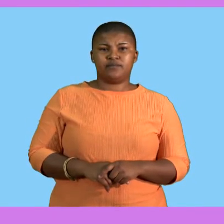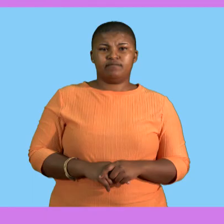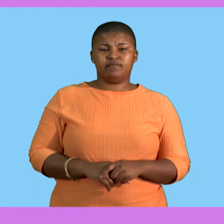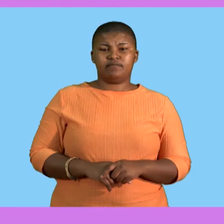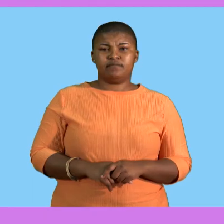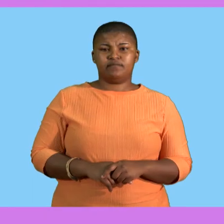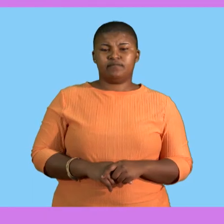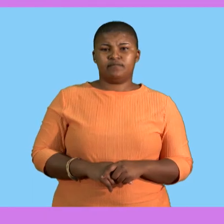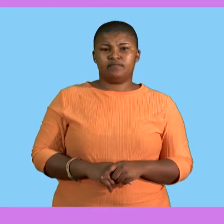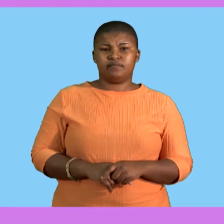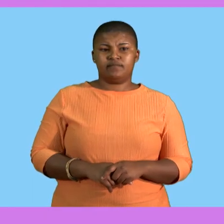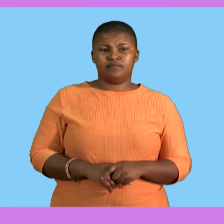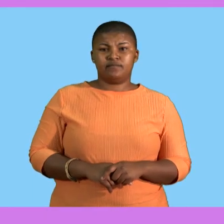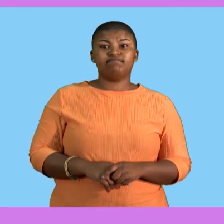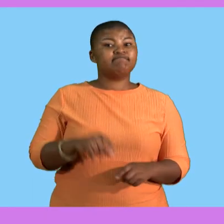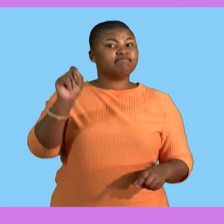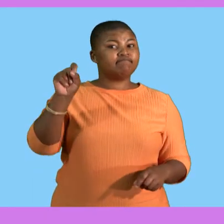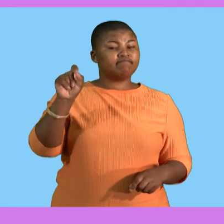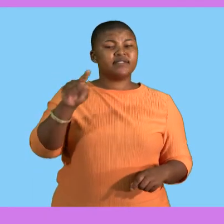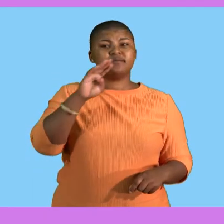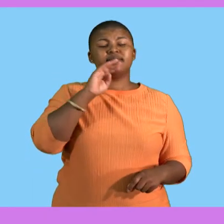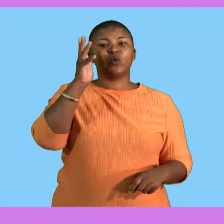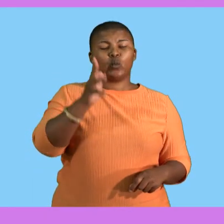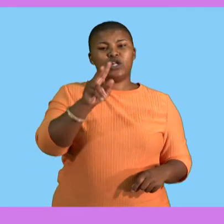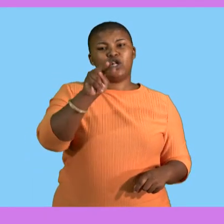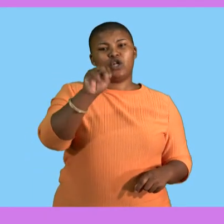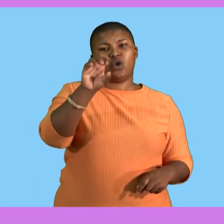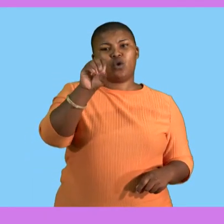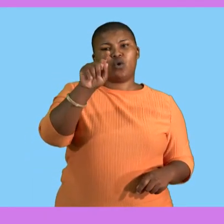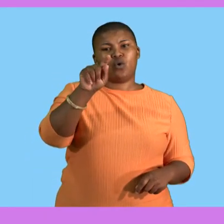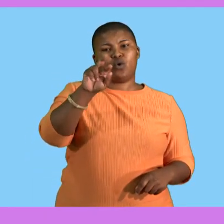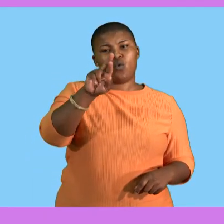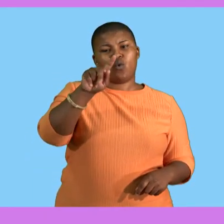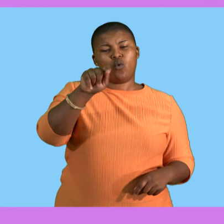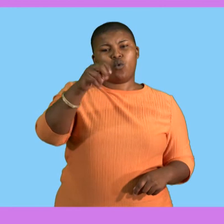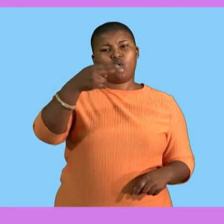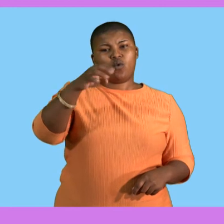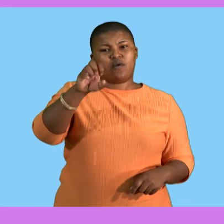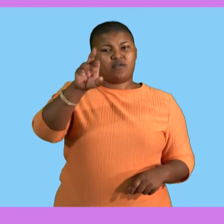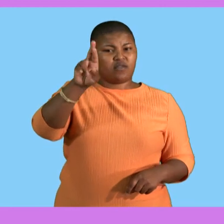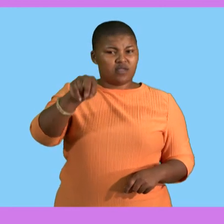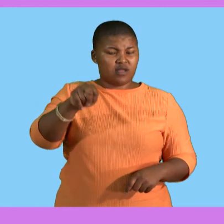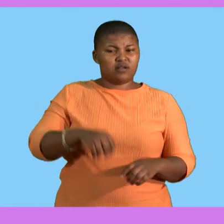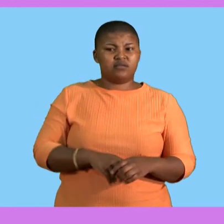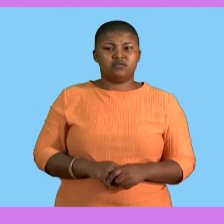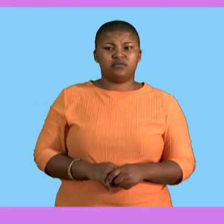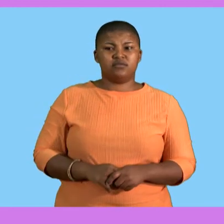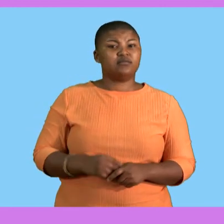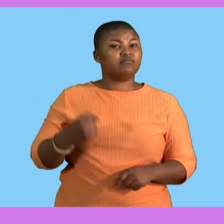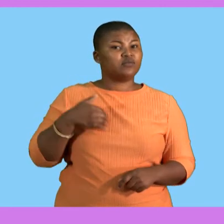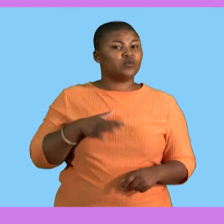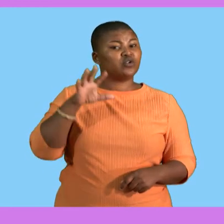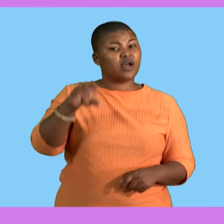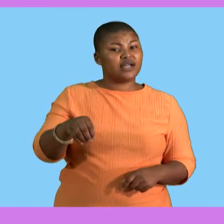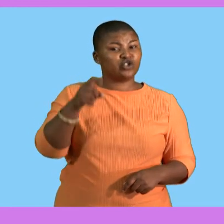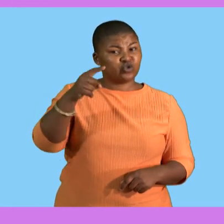sorry about that, that is then going to be the northern elevation. And then I just want to ask you,